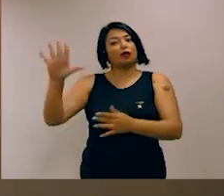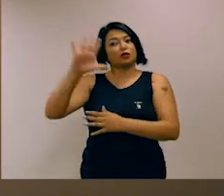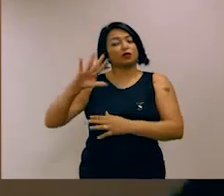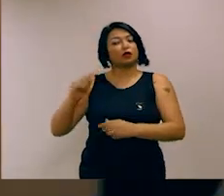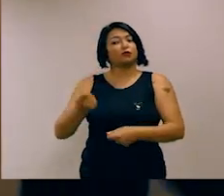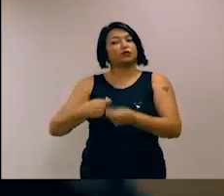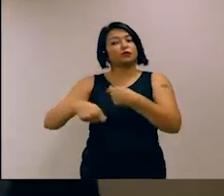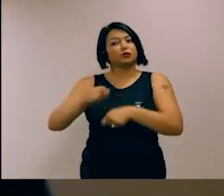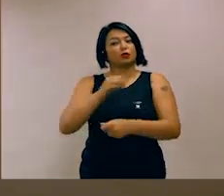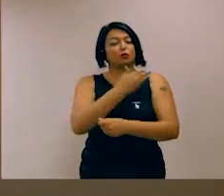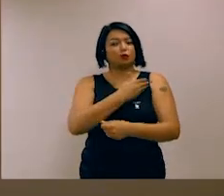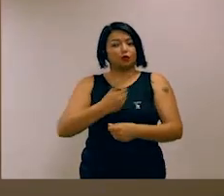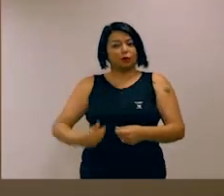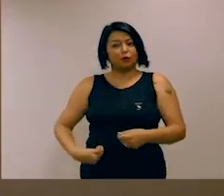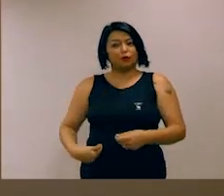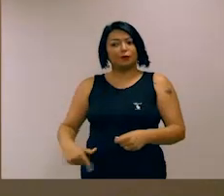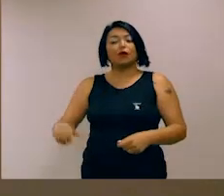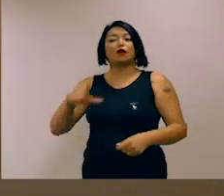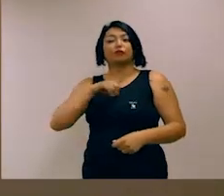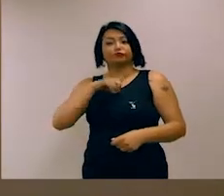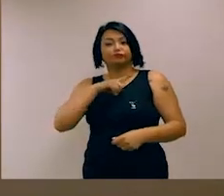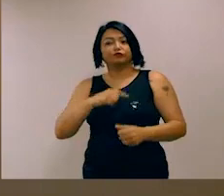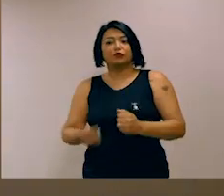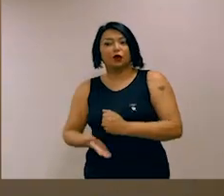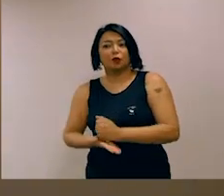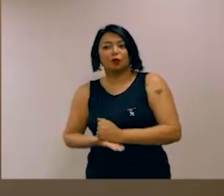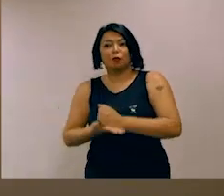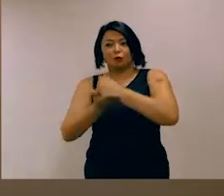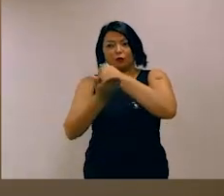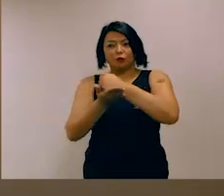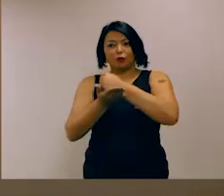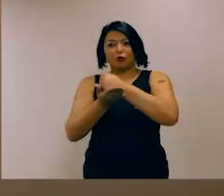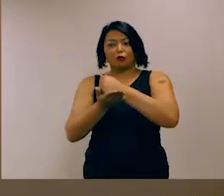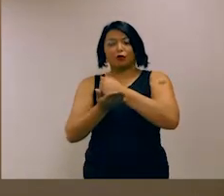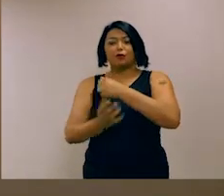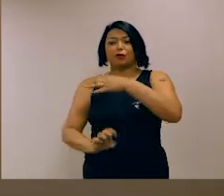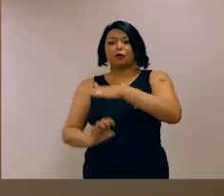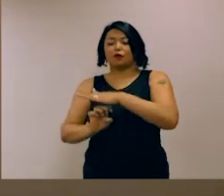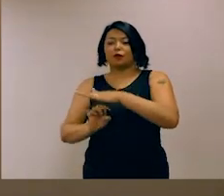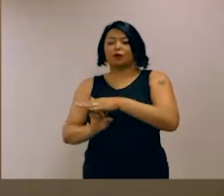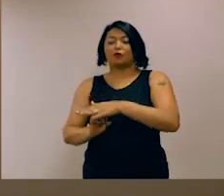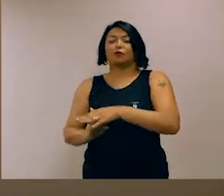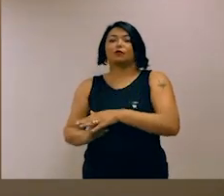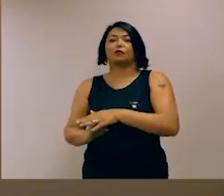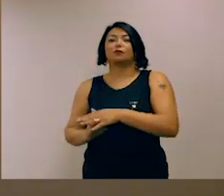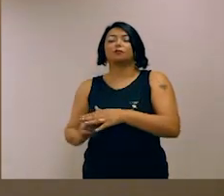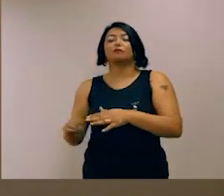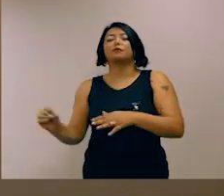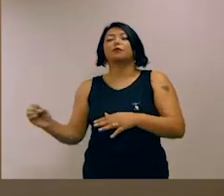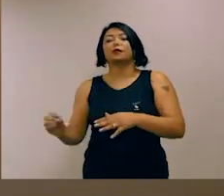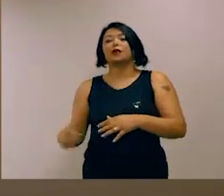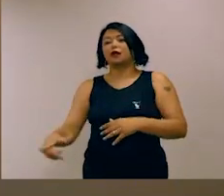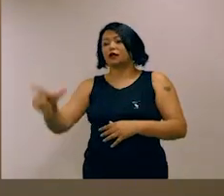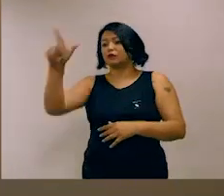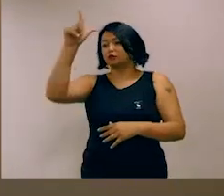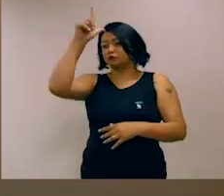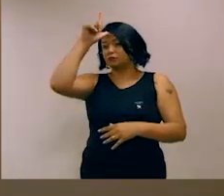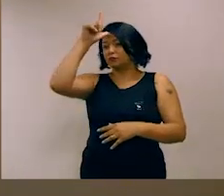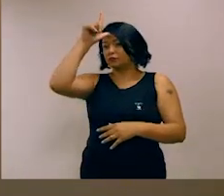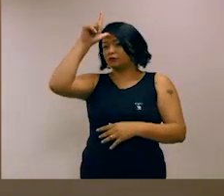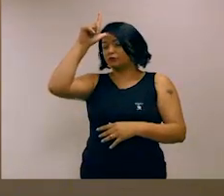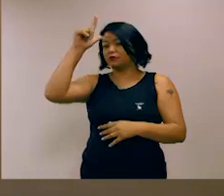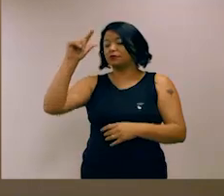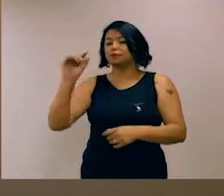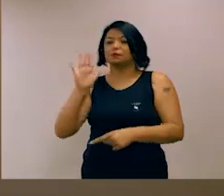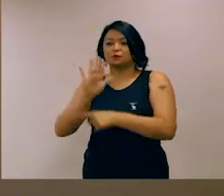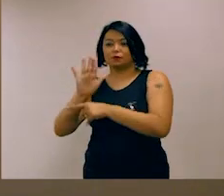ENAP. We also count on the support of the Innovation Network for the Public Sector, InnovaGov, and